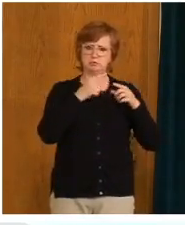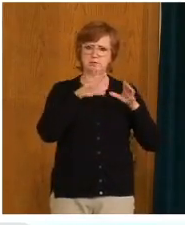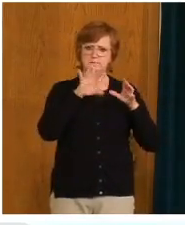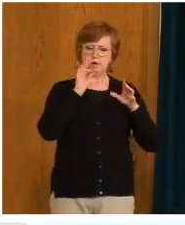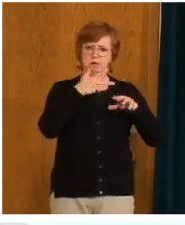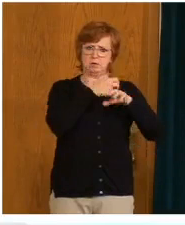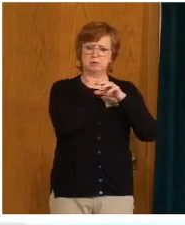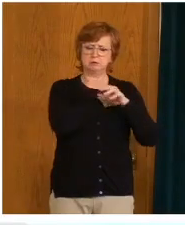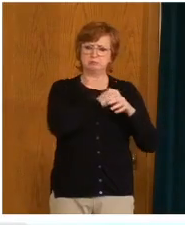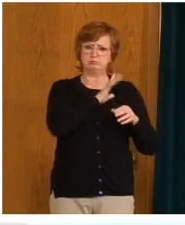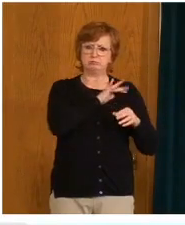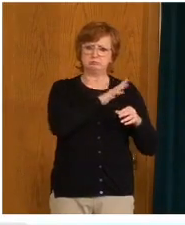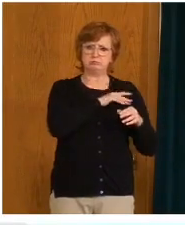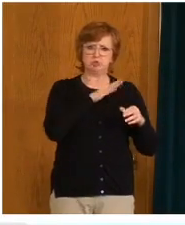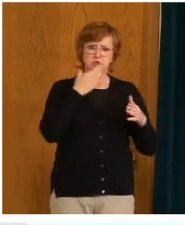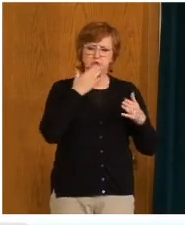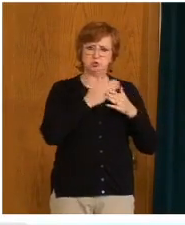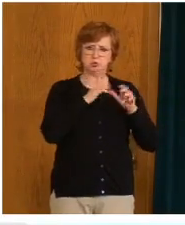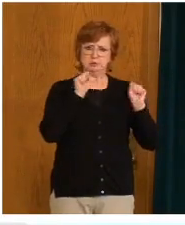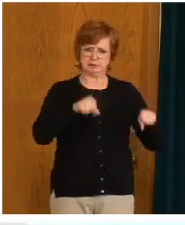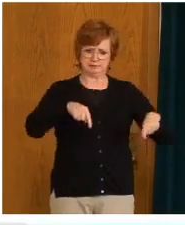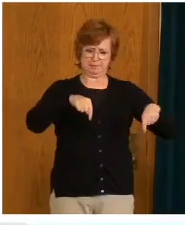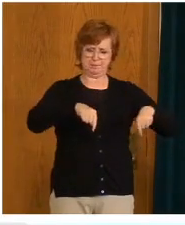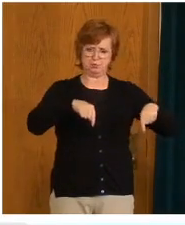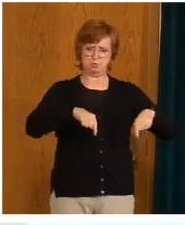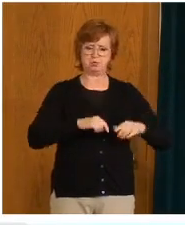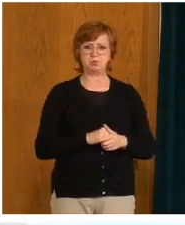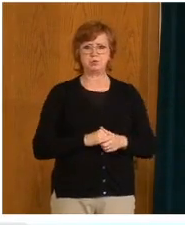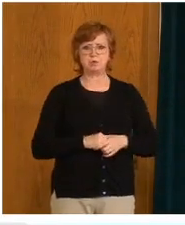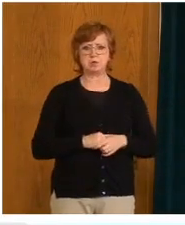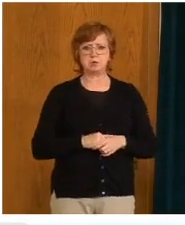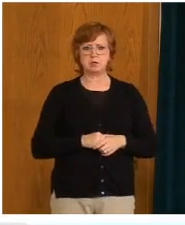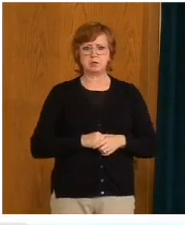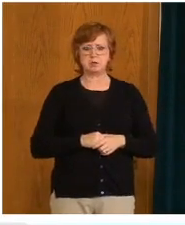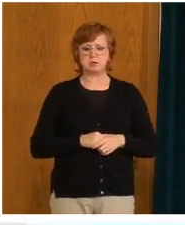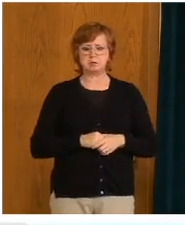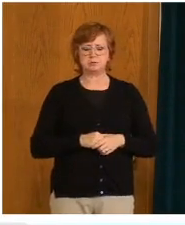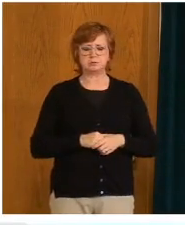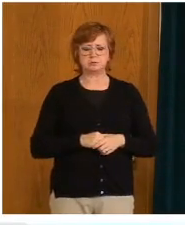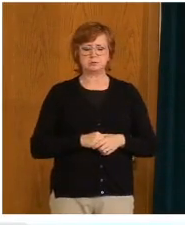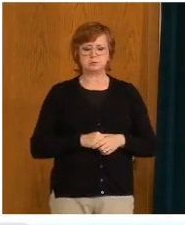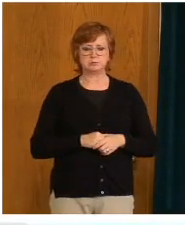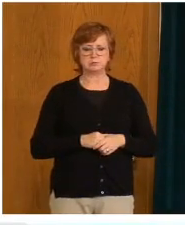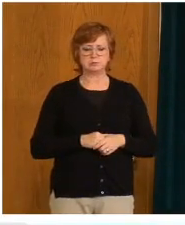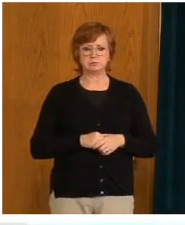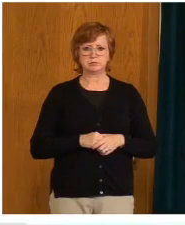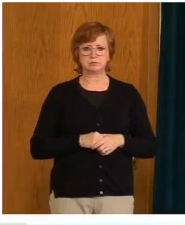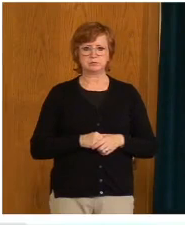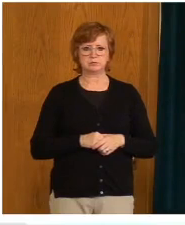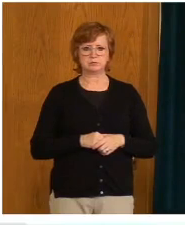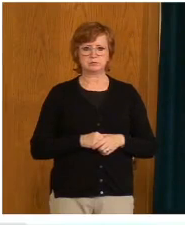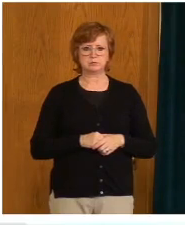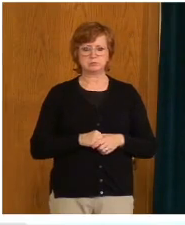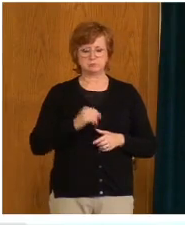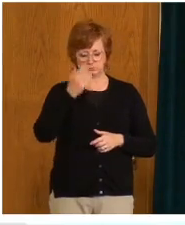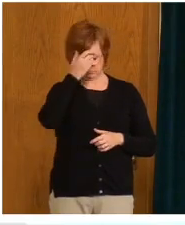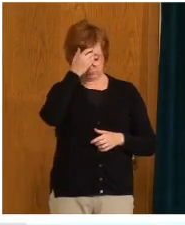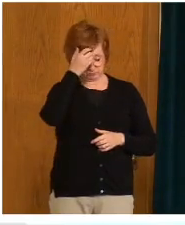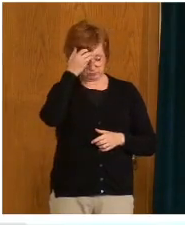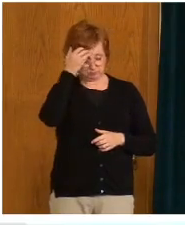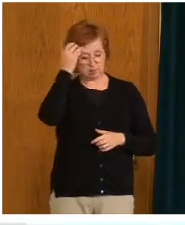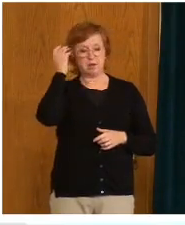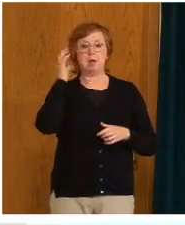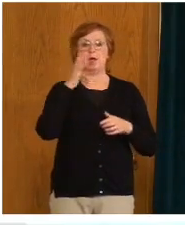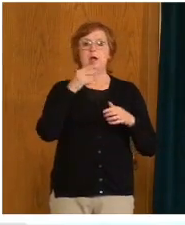as supplies and providers change, just being aware of what's available near you and sharing that with friends